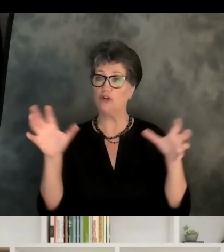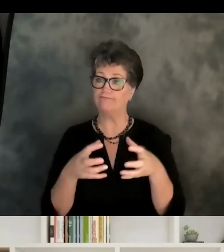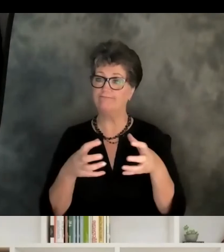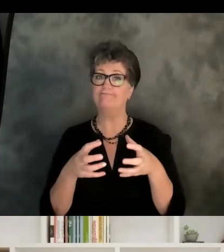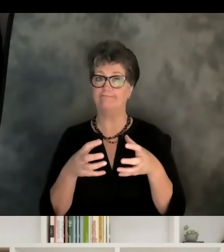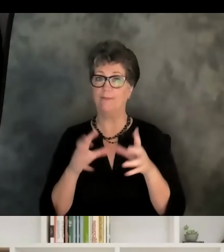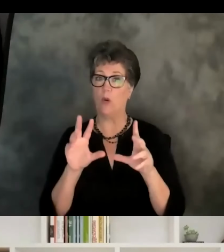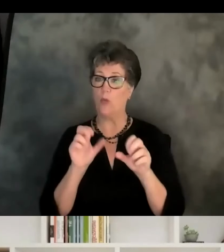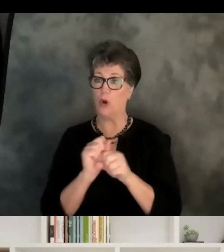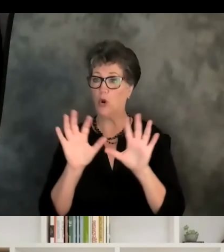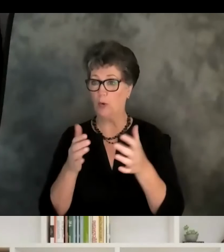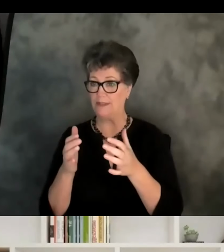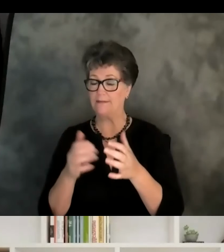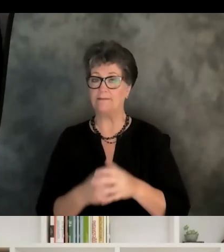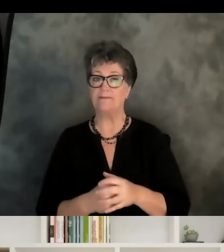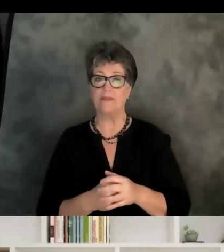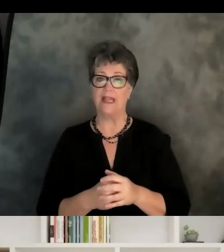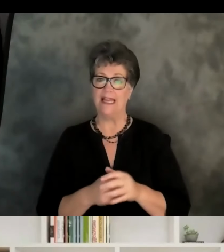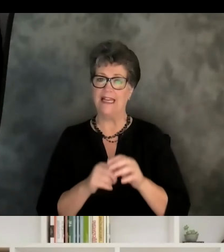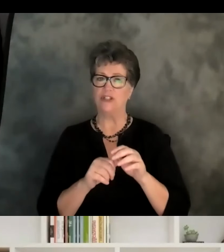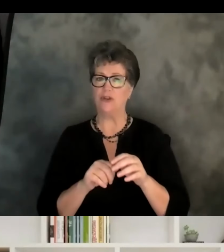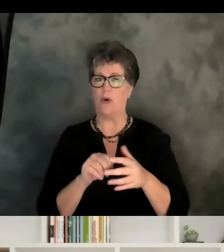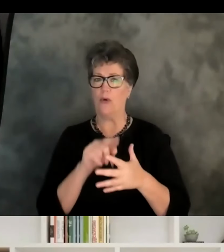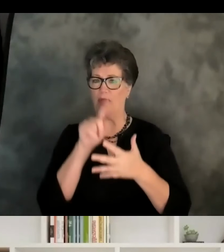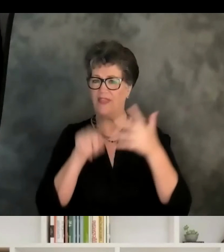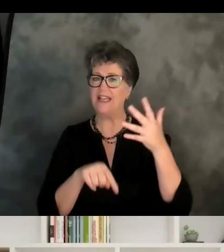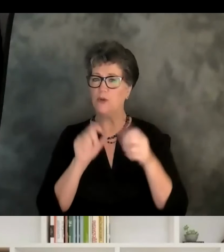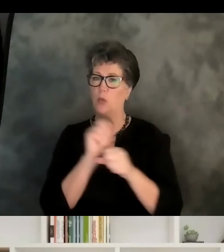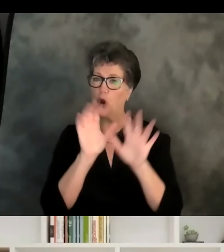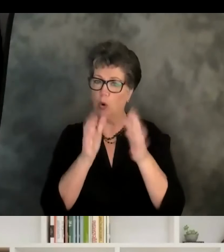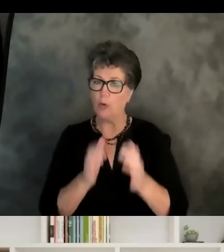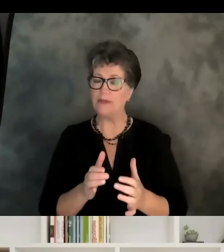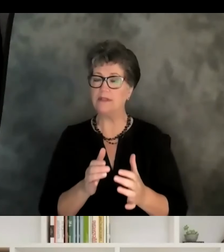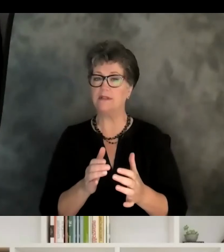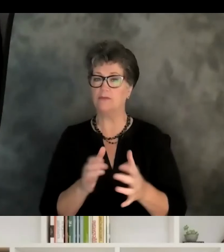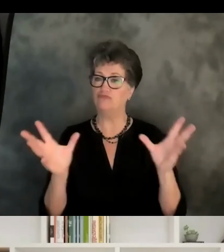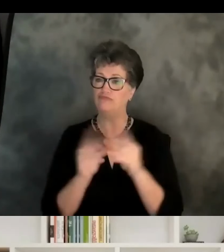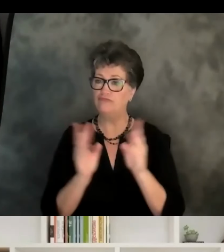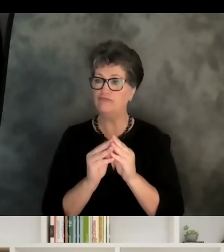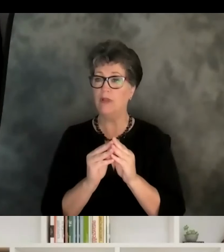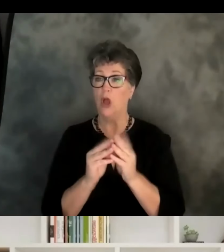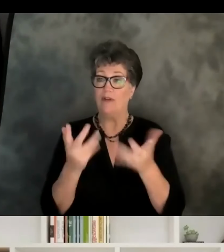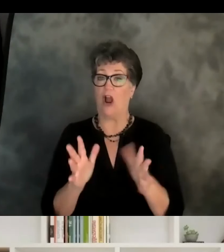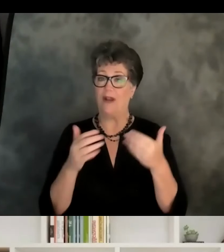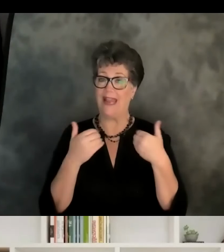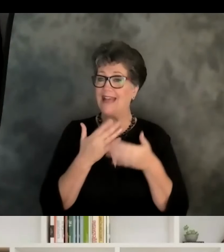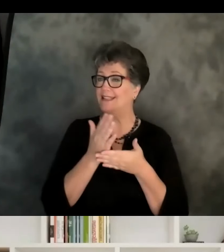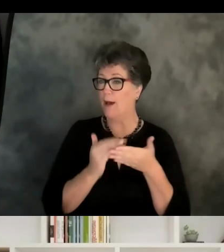work groups. So these work groups and convenings, we've already have